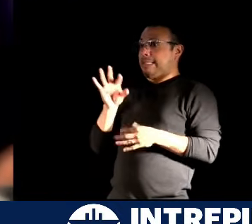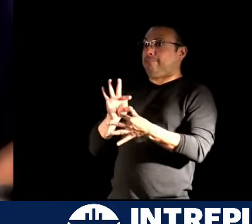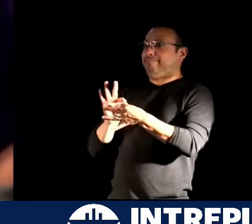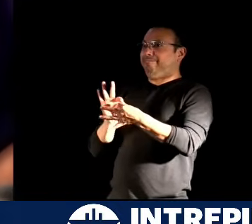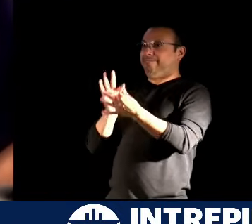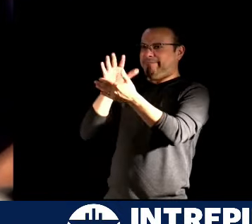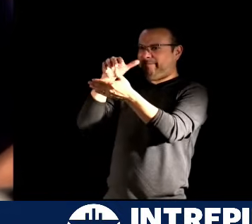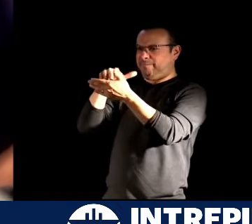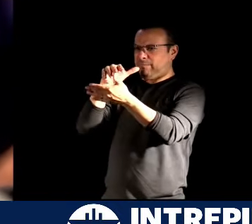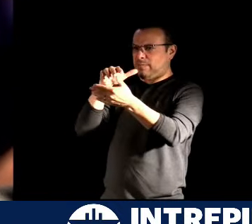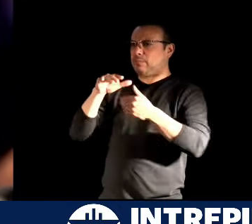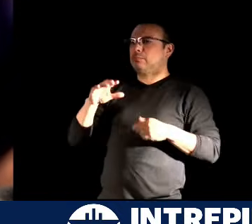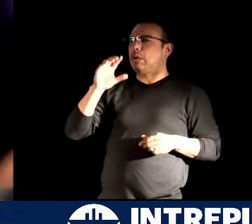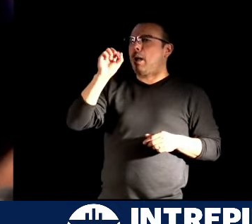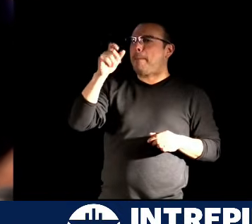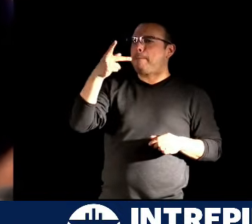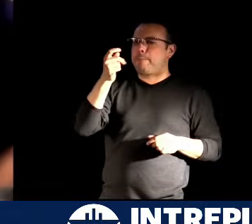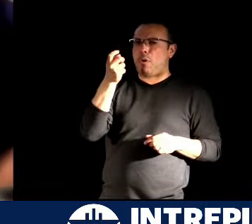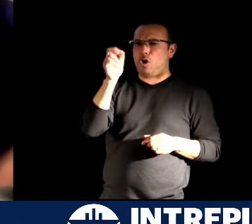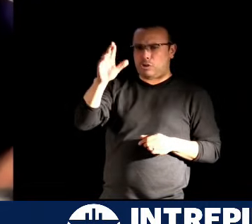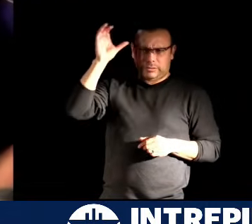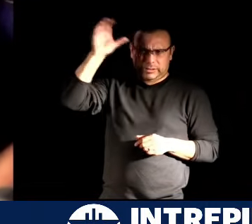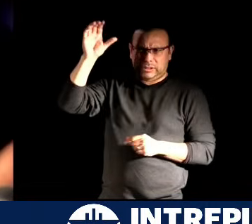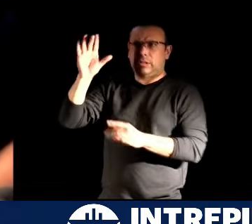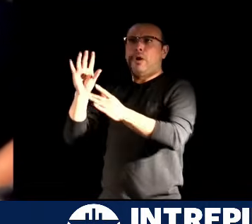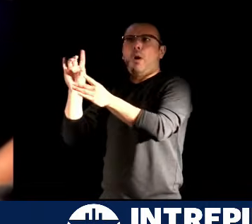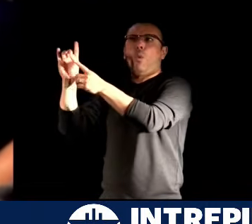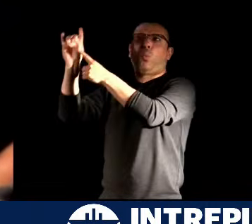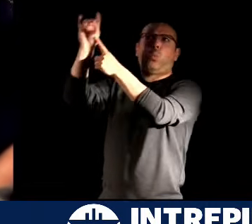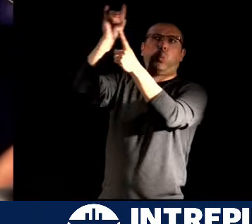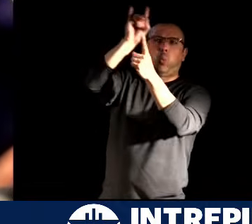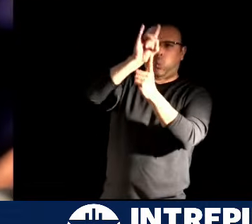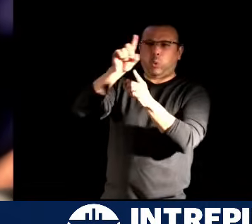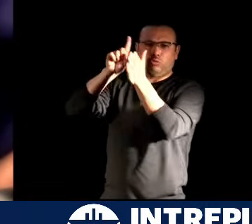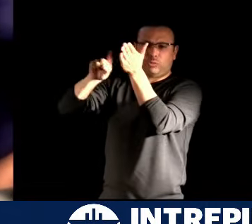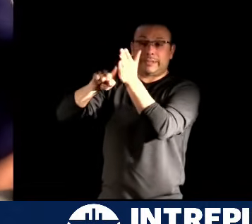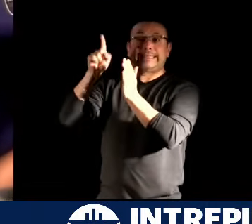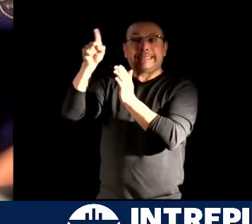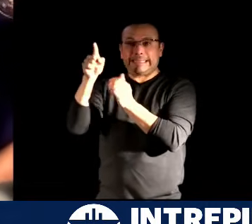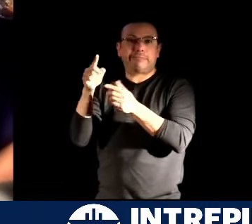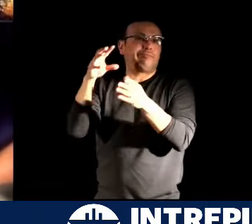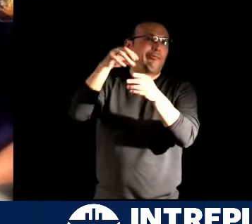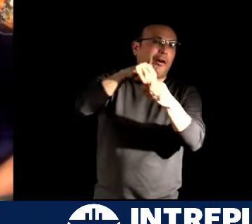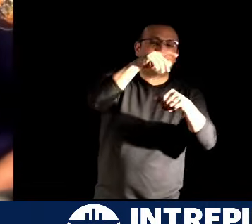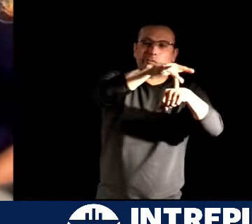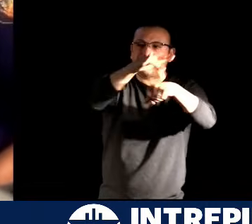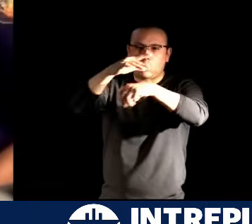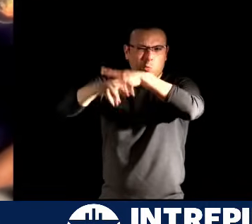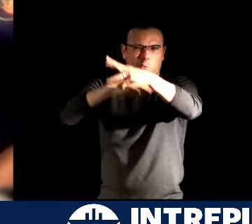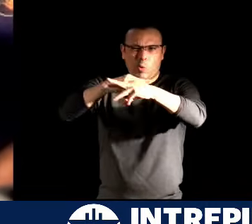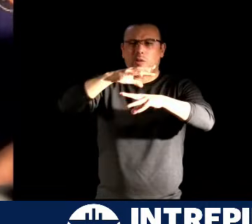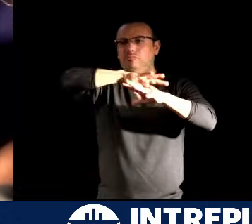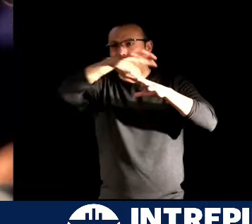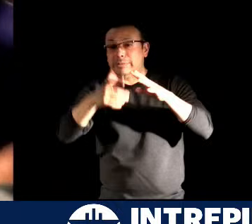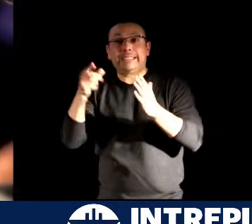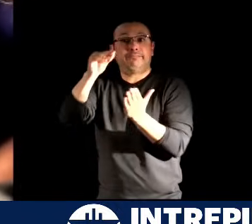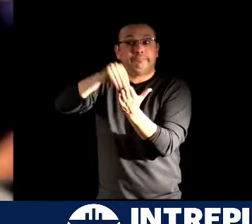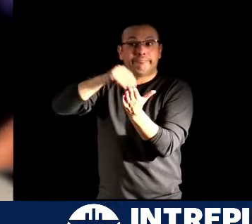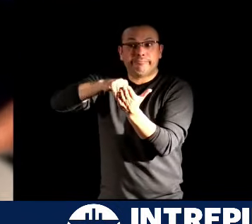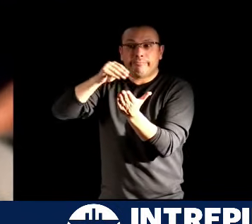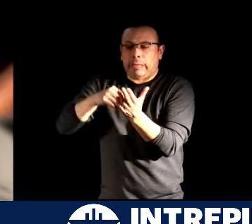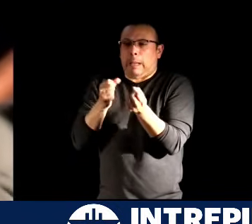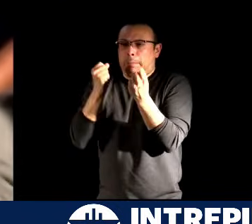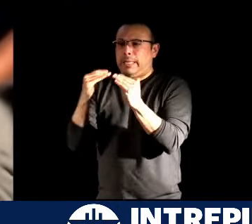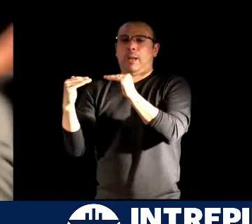mission. He's conducted groundbreaking research at institutions around the world and has authored and co-authored over 200 peer-reviewed papers.